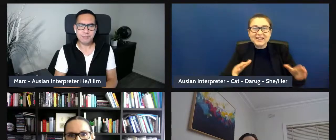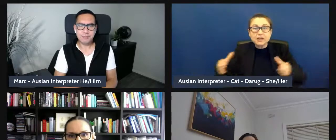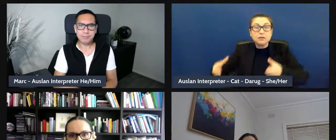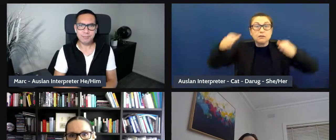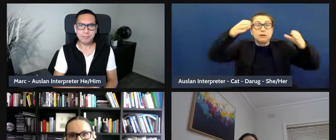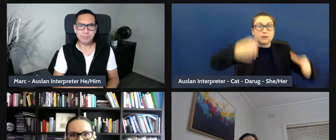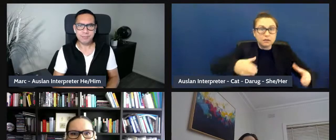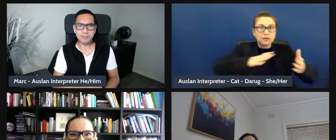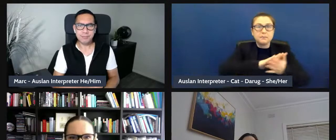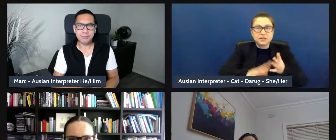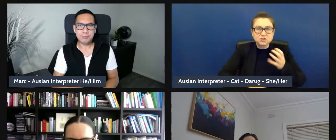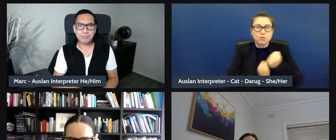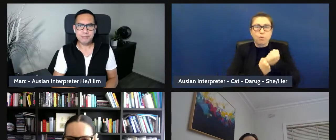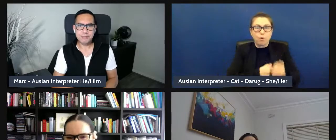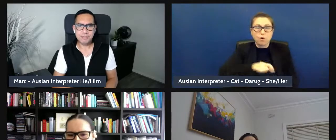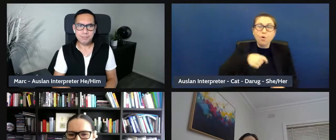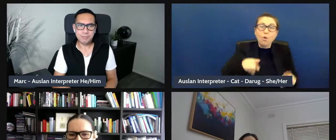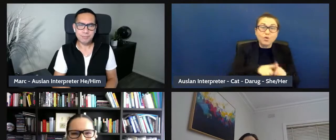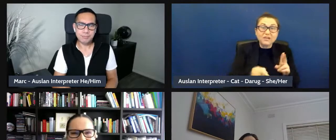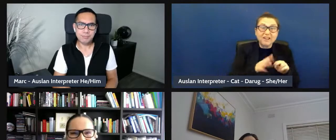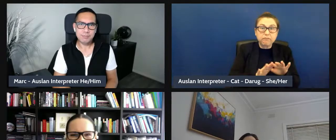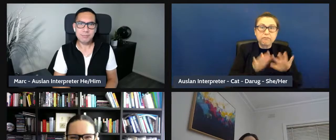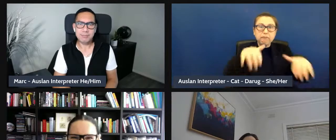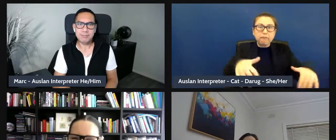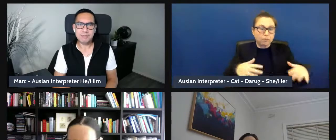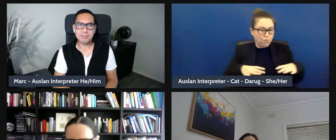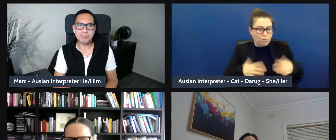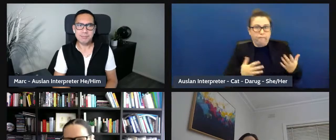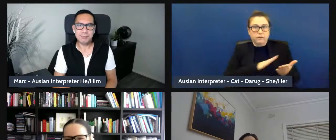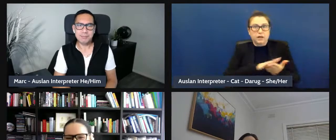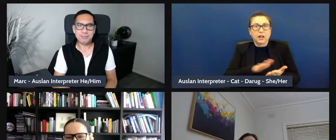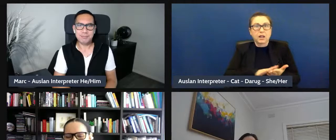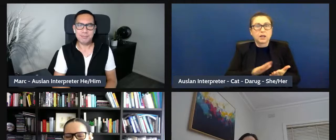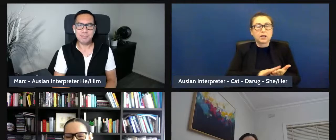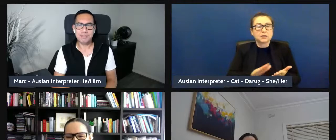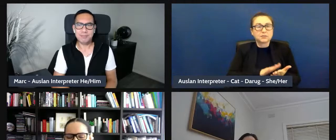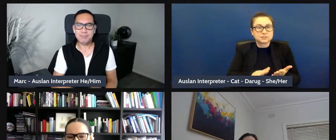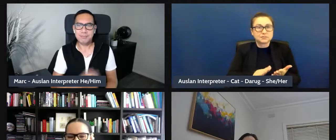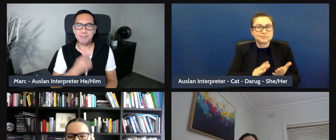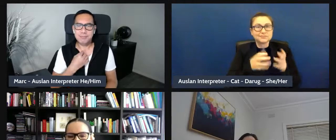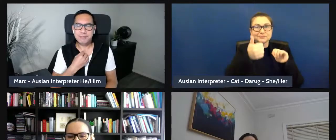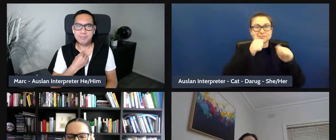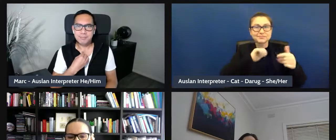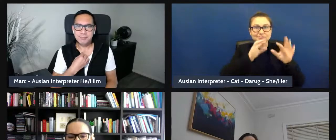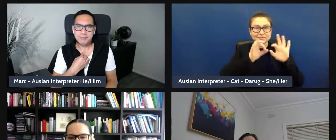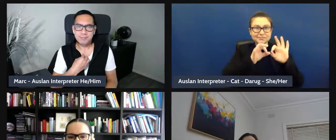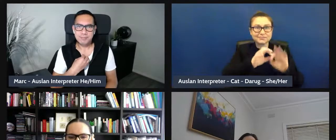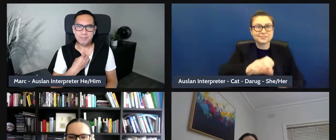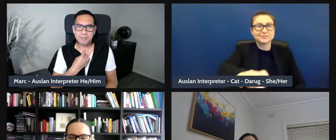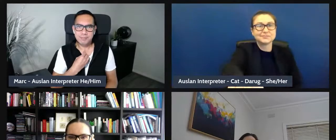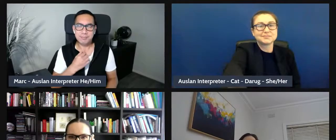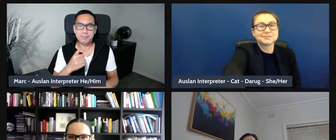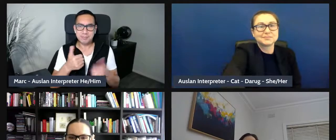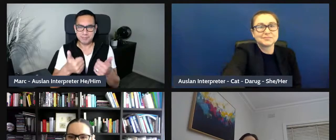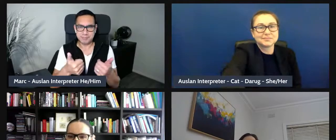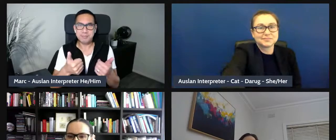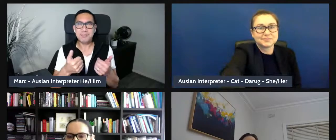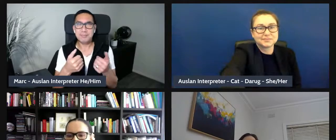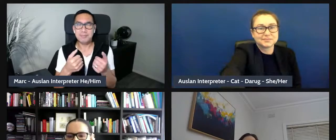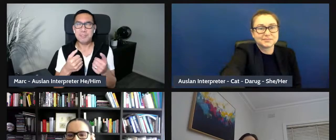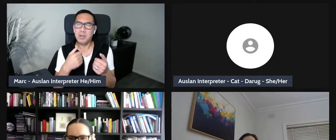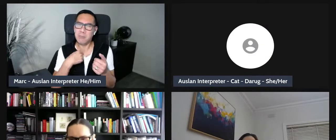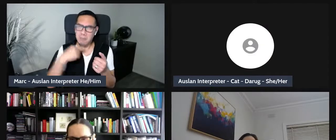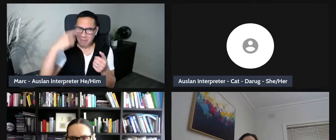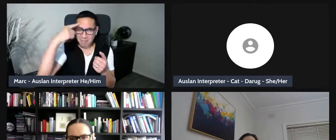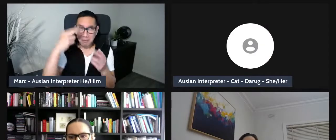B, it also makes the cleanup easier because it's already in the sink. So I guess what we're hoping is